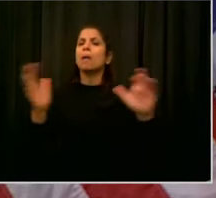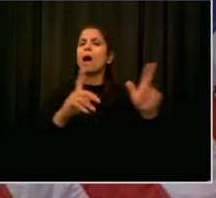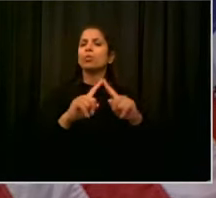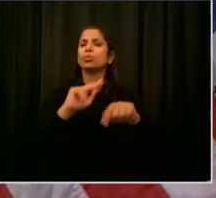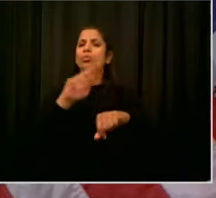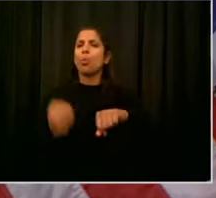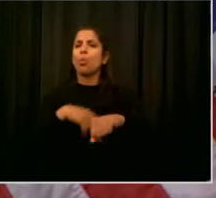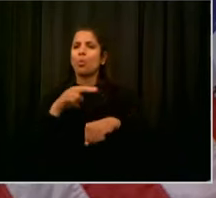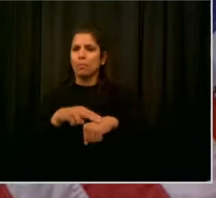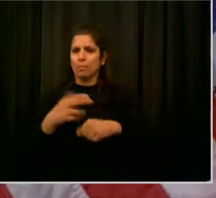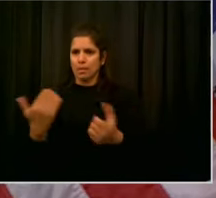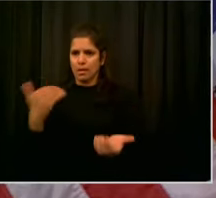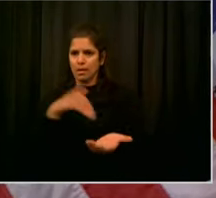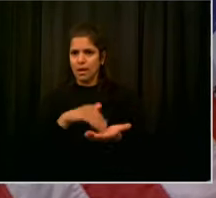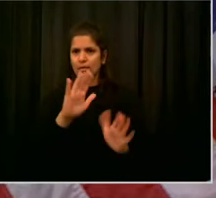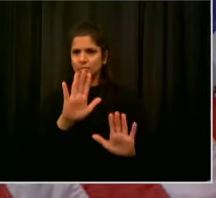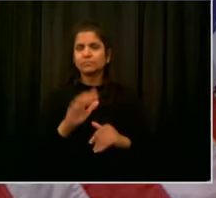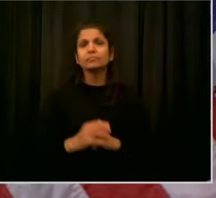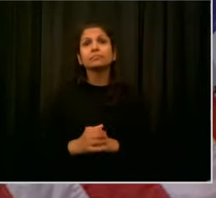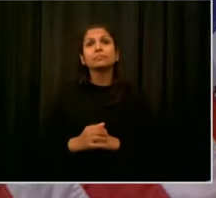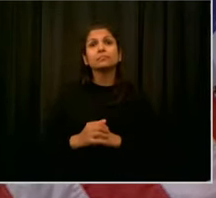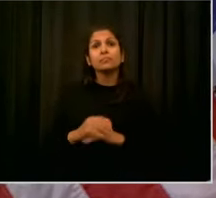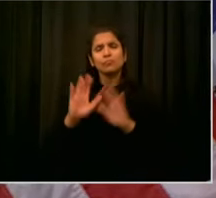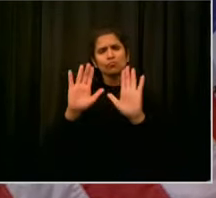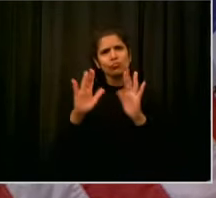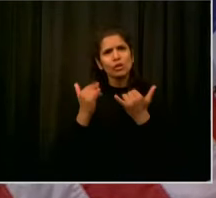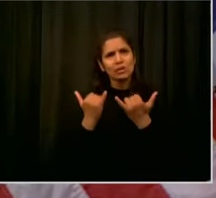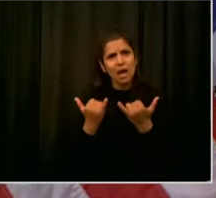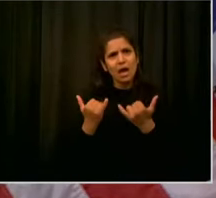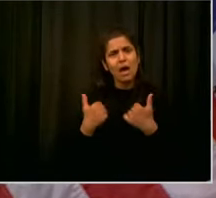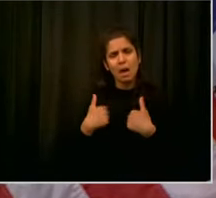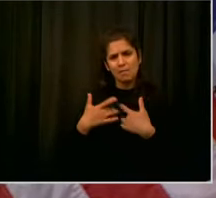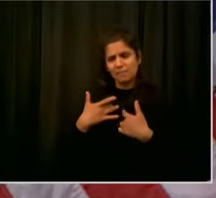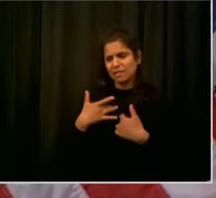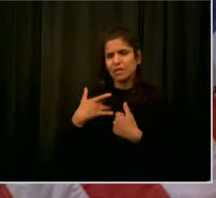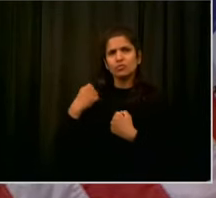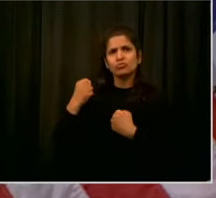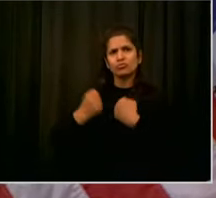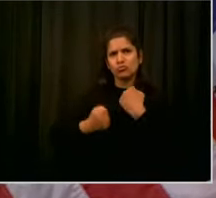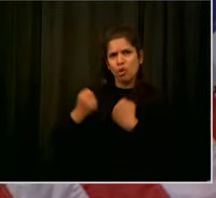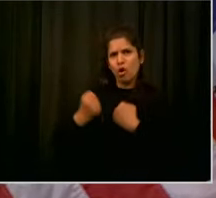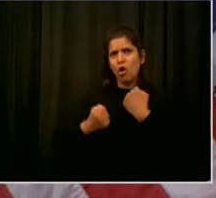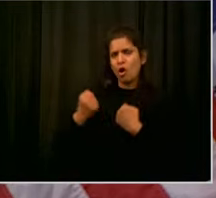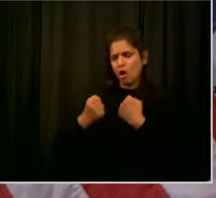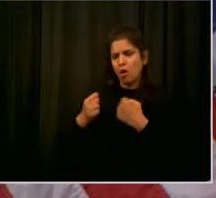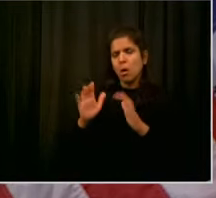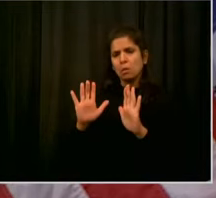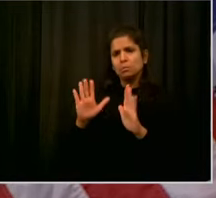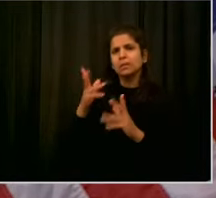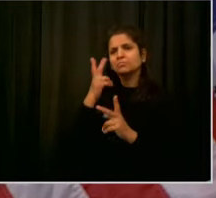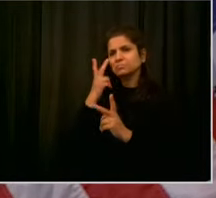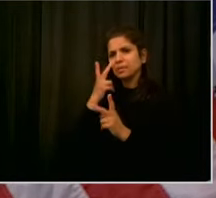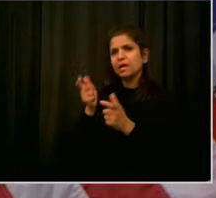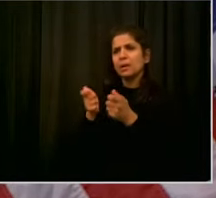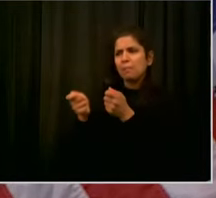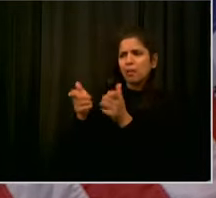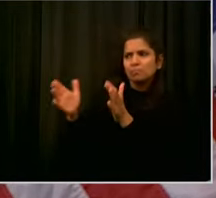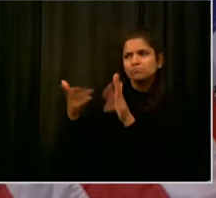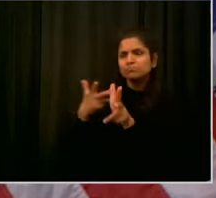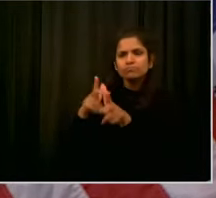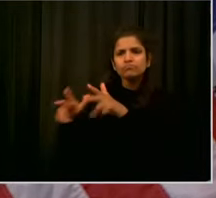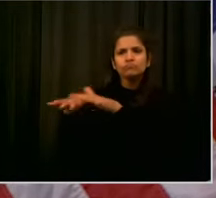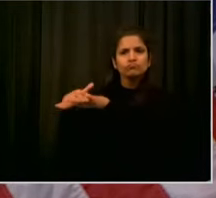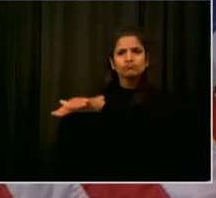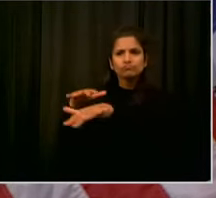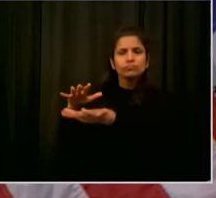that because phase one only involves certain types of work, you know, our prediction is between 200,000 and 400,000 people are